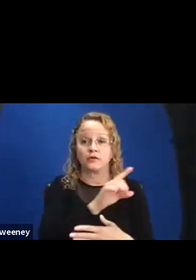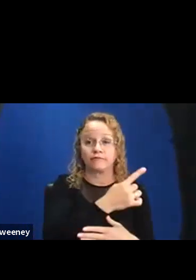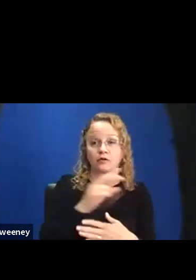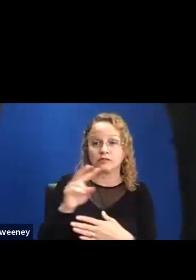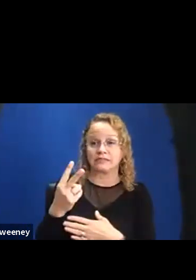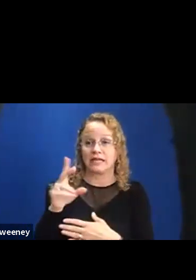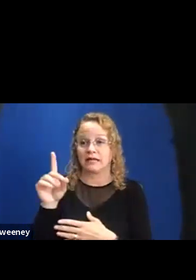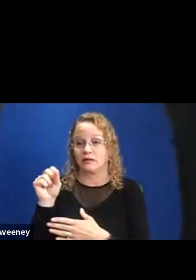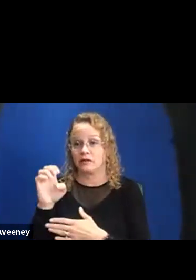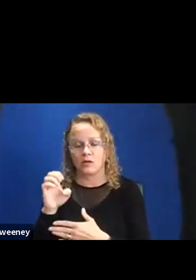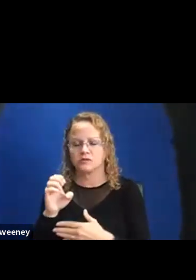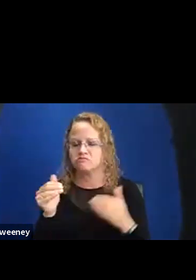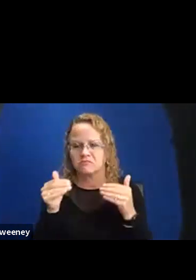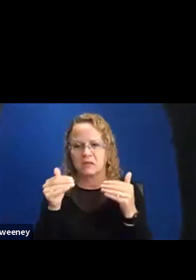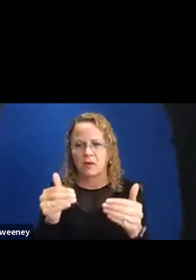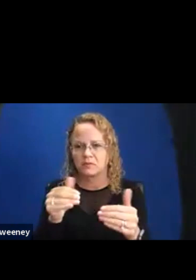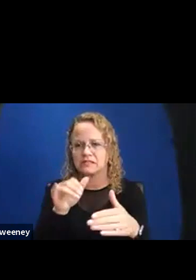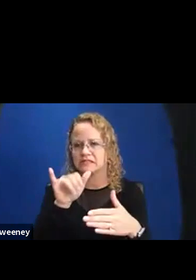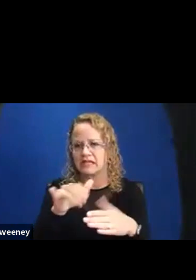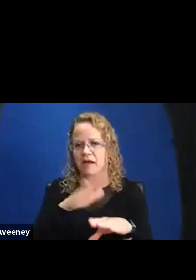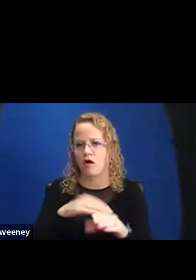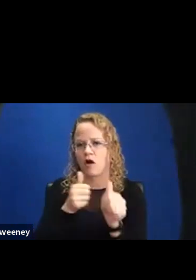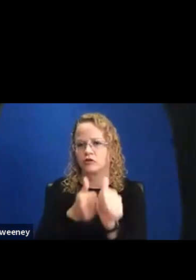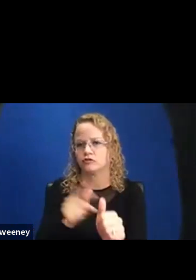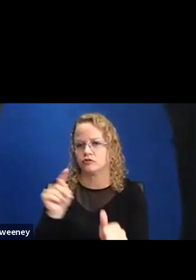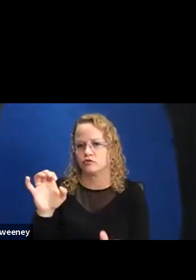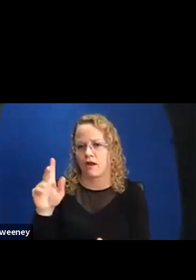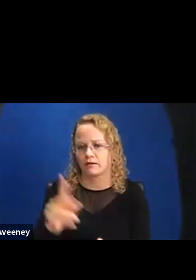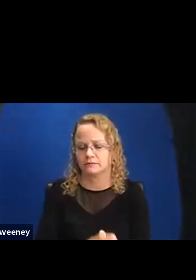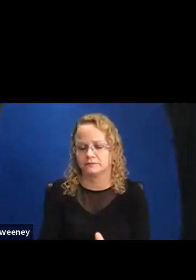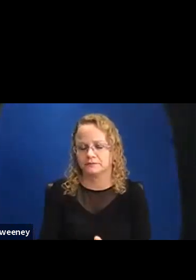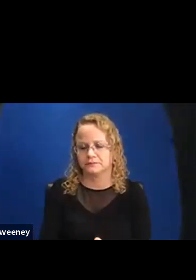You just stay on course.